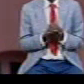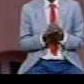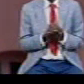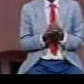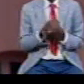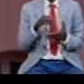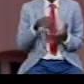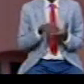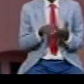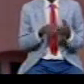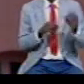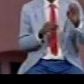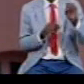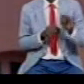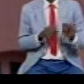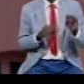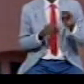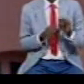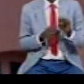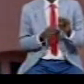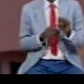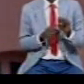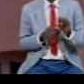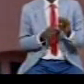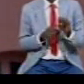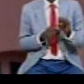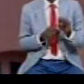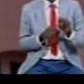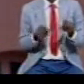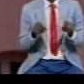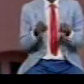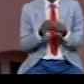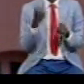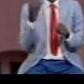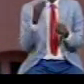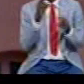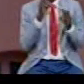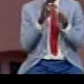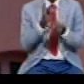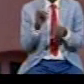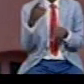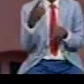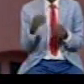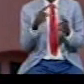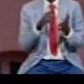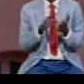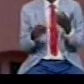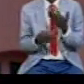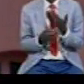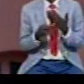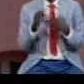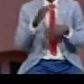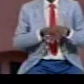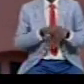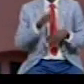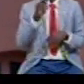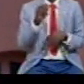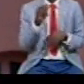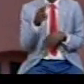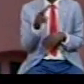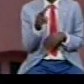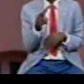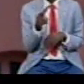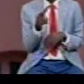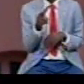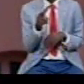This Saturday, as I was watching the program on TV, I